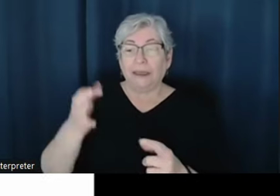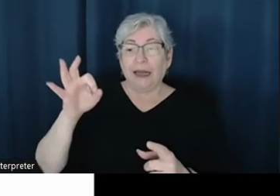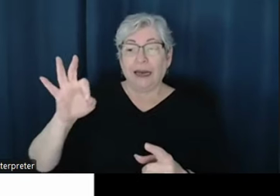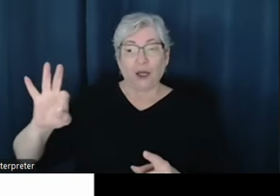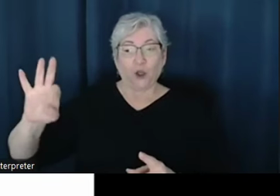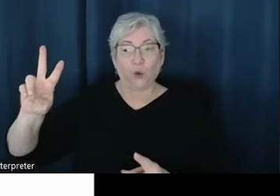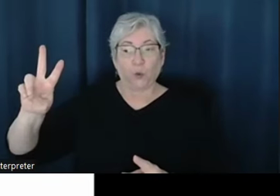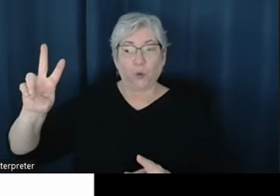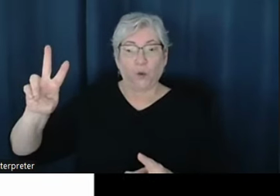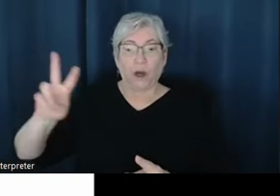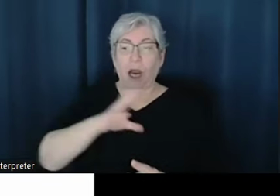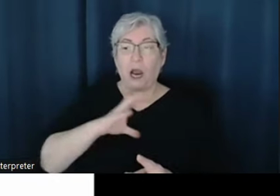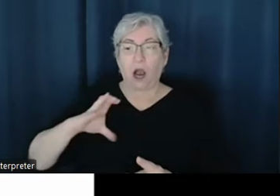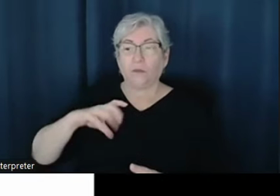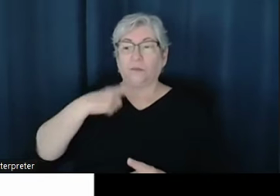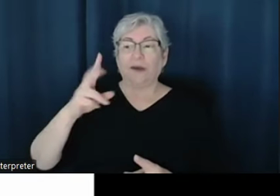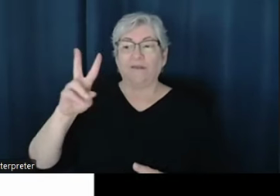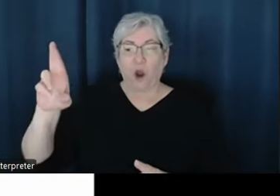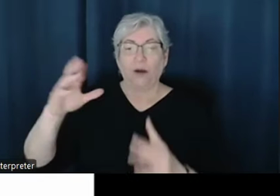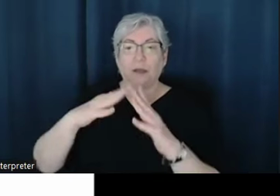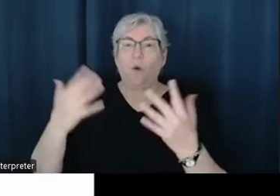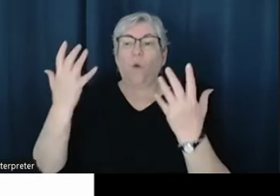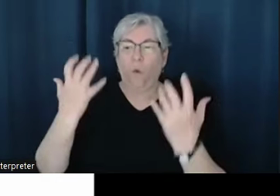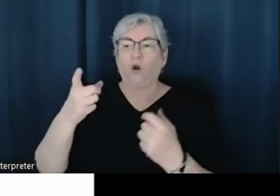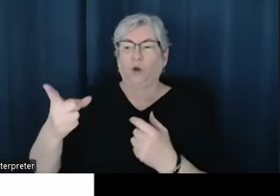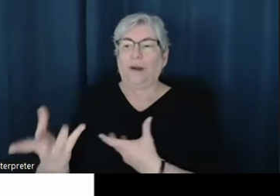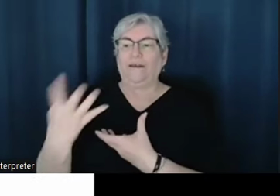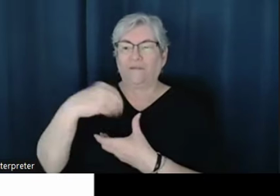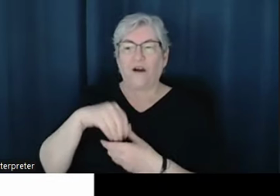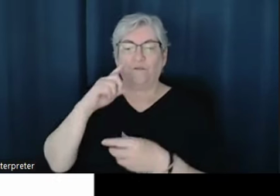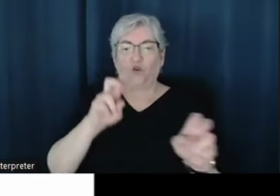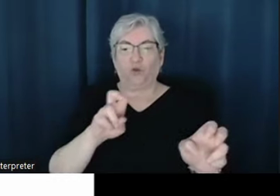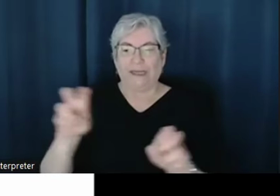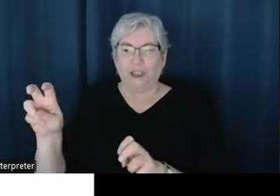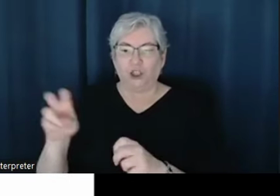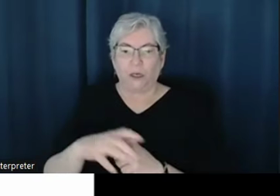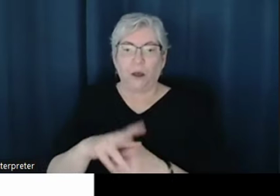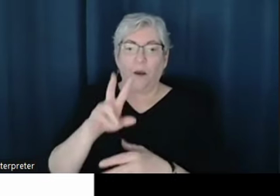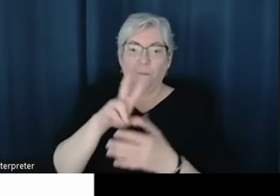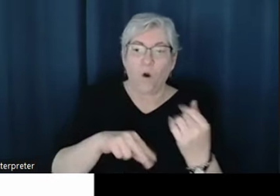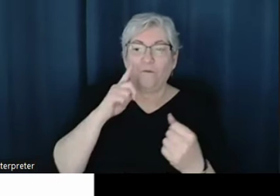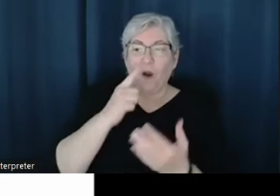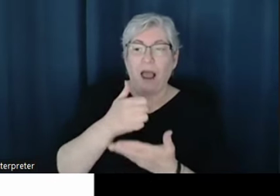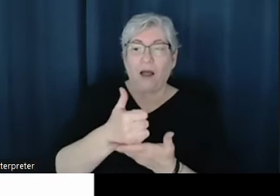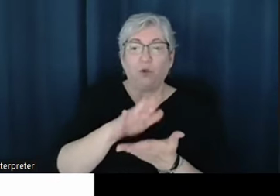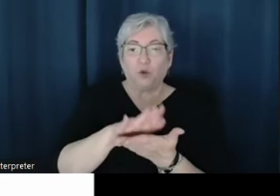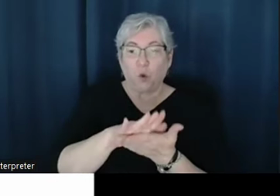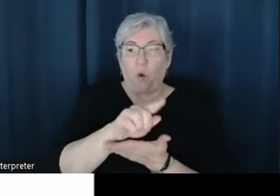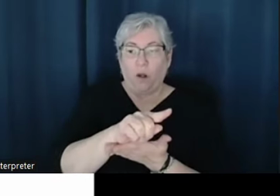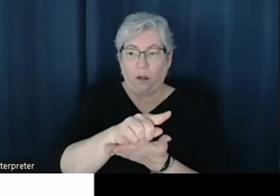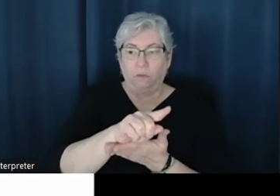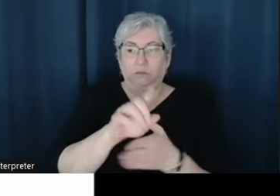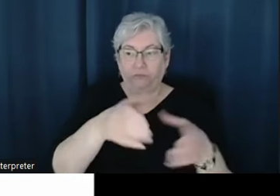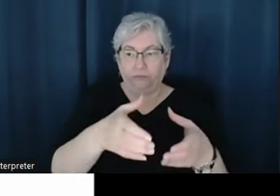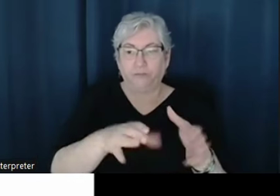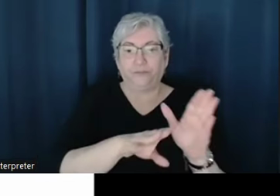1992, Congress tells the VR system, we want you to be involved in transition, both in terms of helping the school people